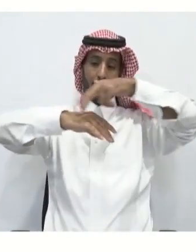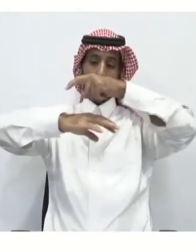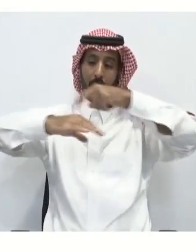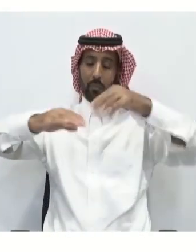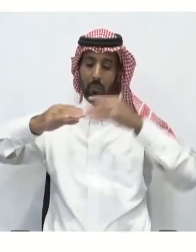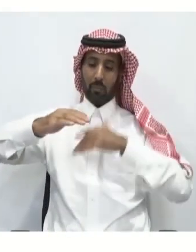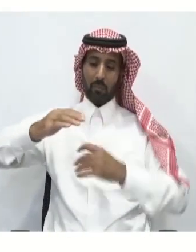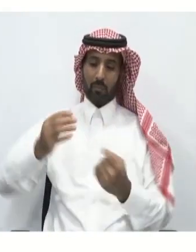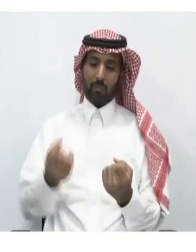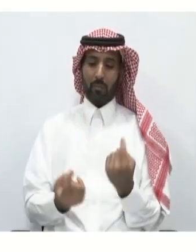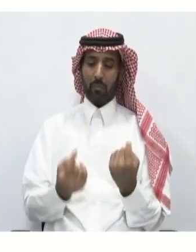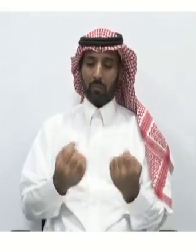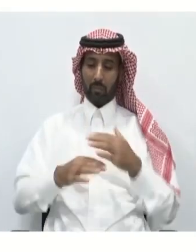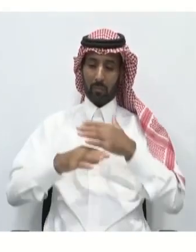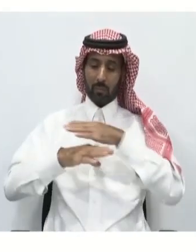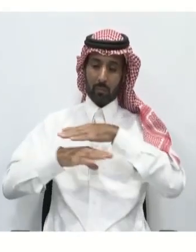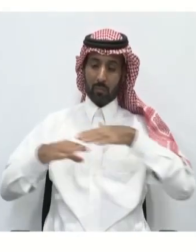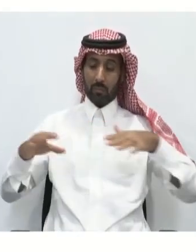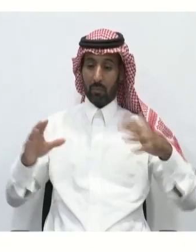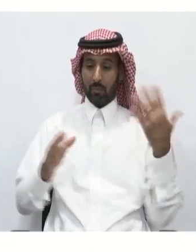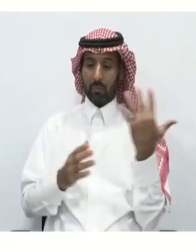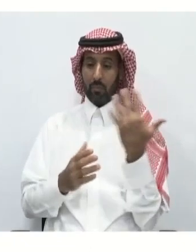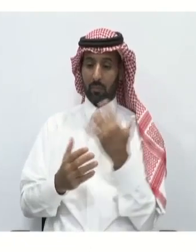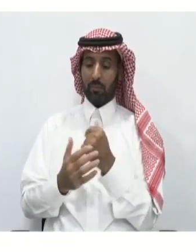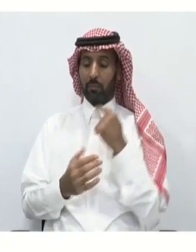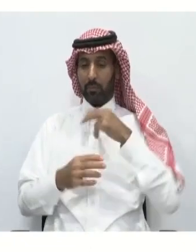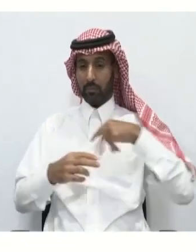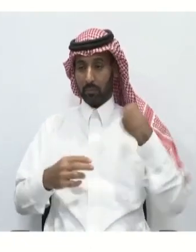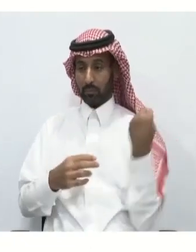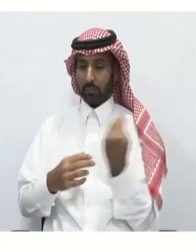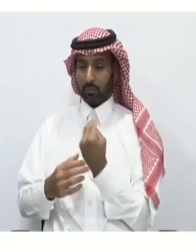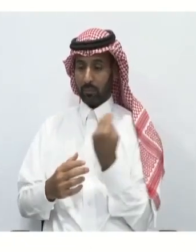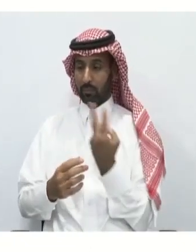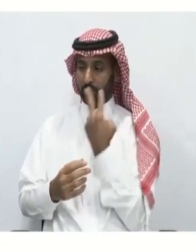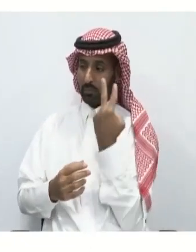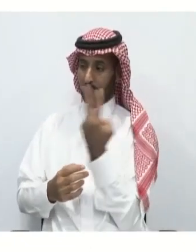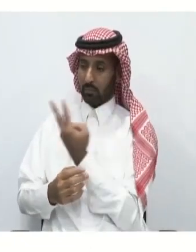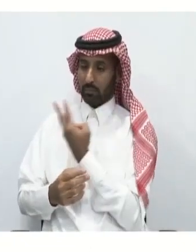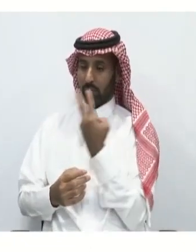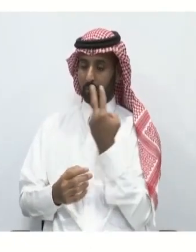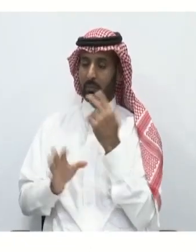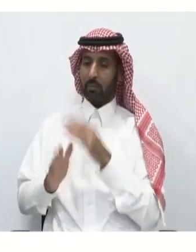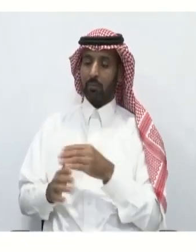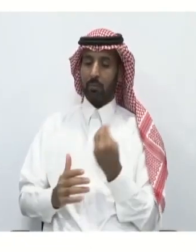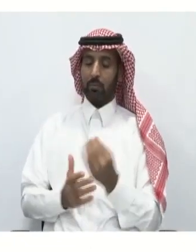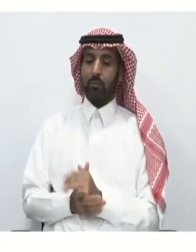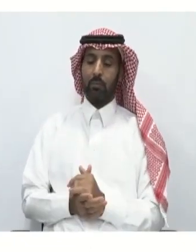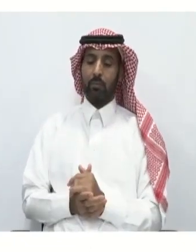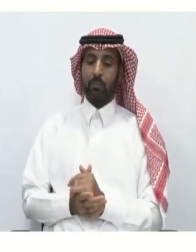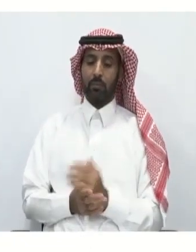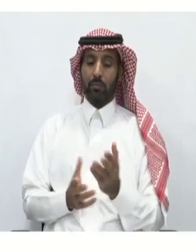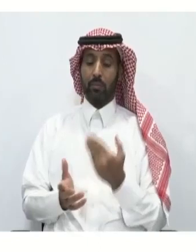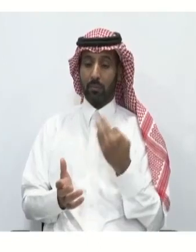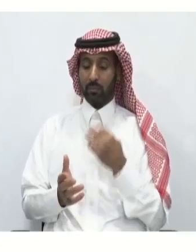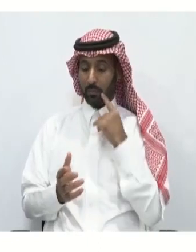114 units at the Maho Bay Camps, but because of these construction methods, the sand and coral remains mostly intact.